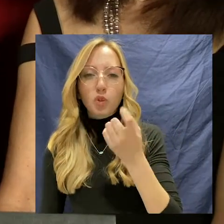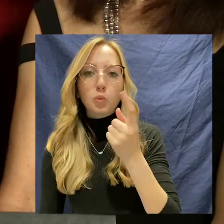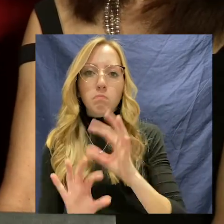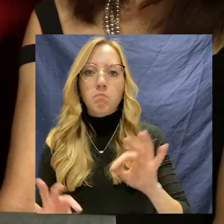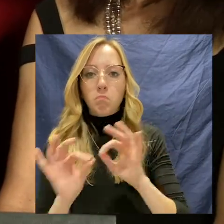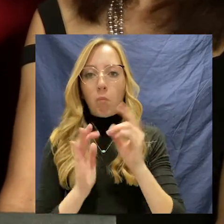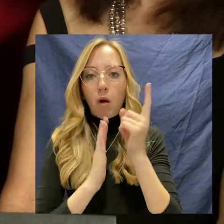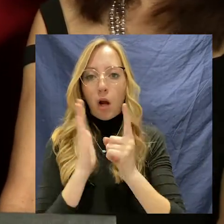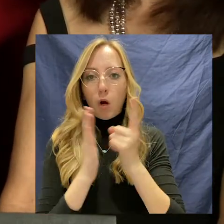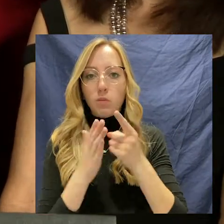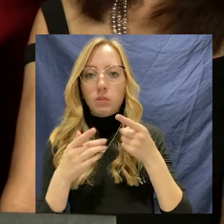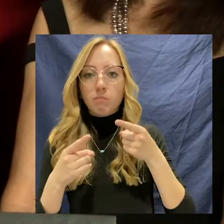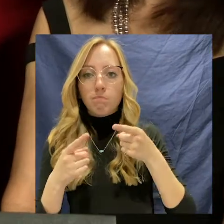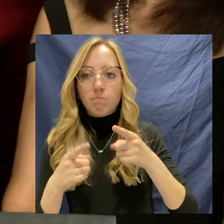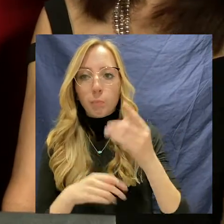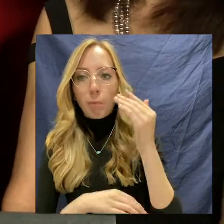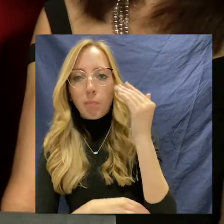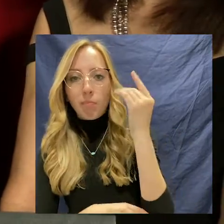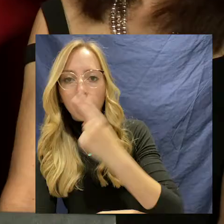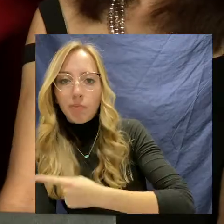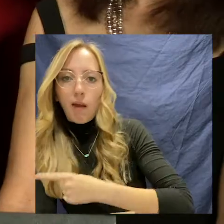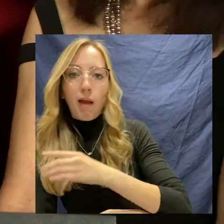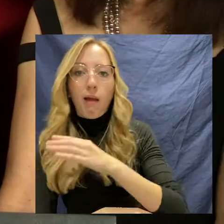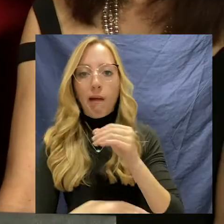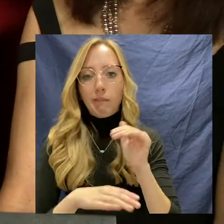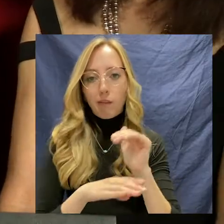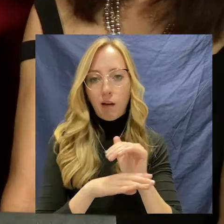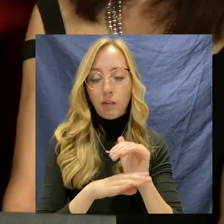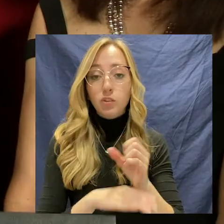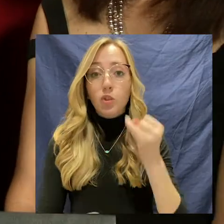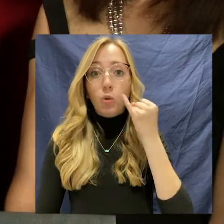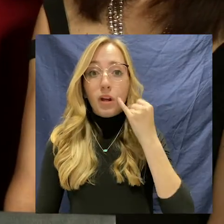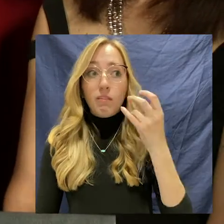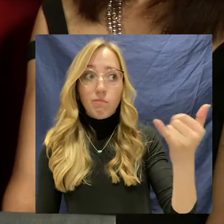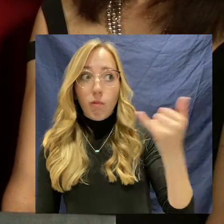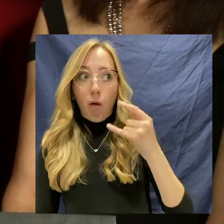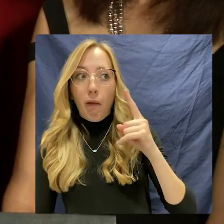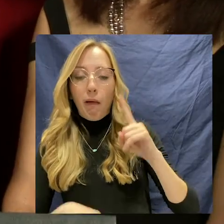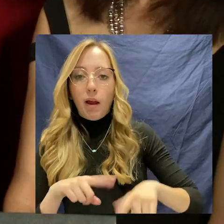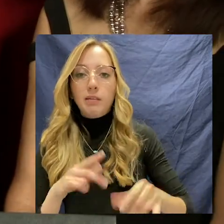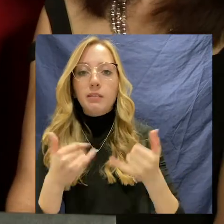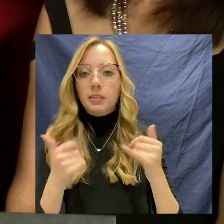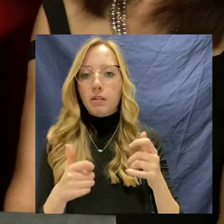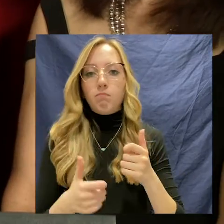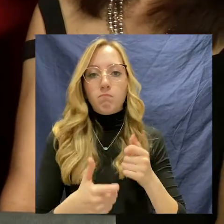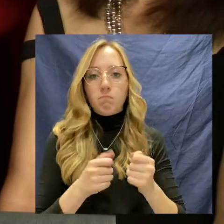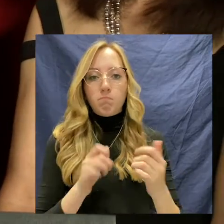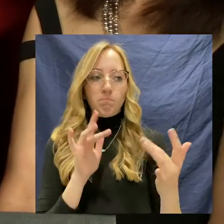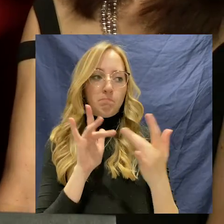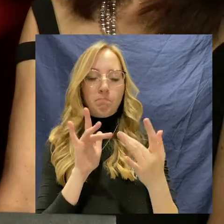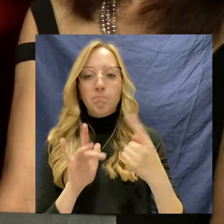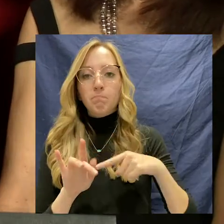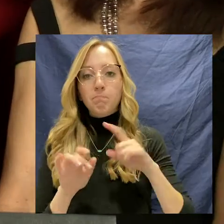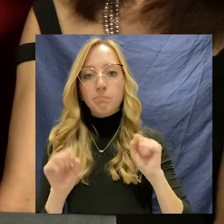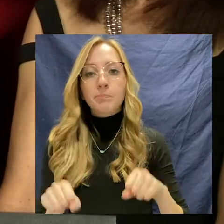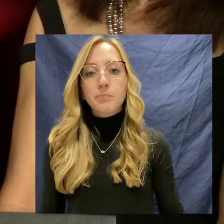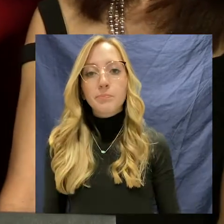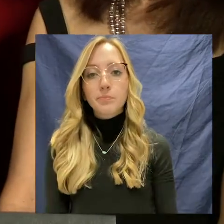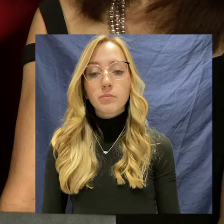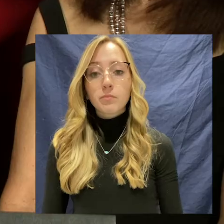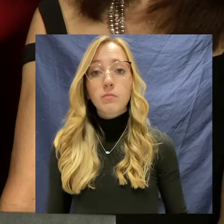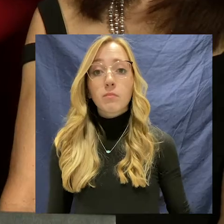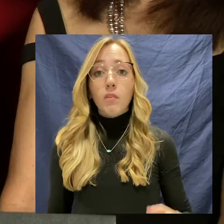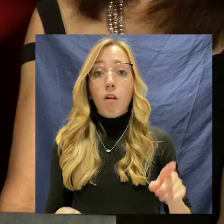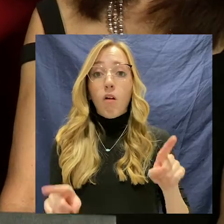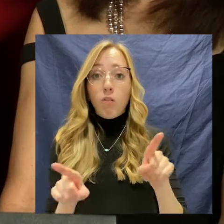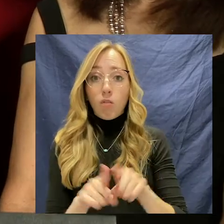the evening, so that even if they couldn't call, they would be able to reach out through text message. During this time, we were able to maintain all